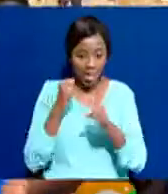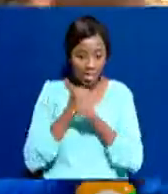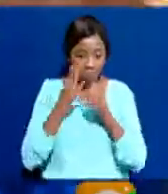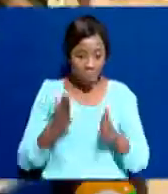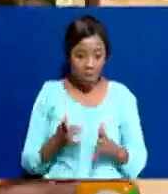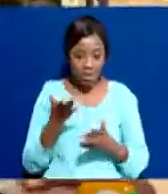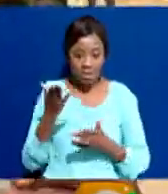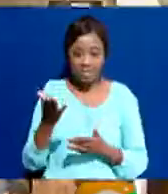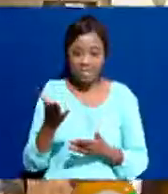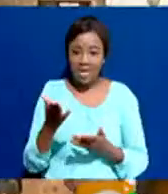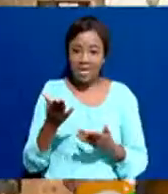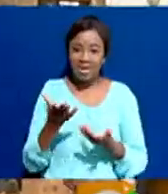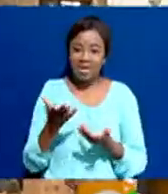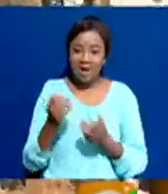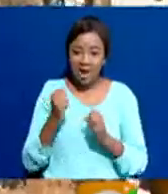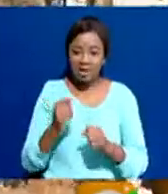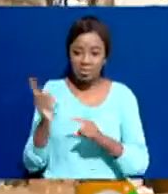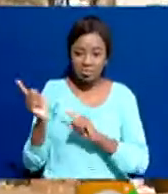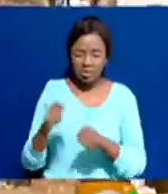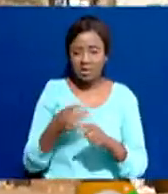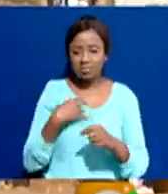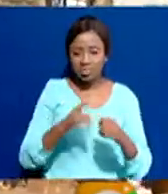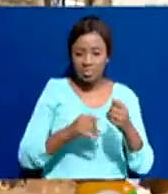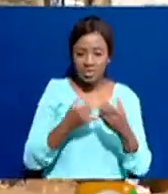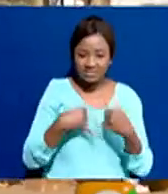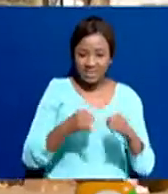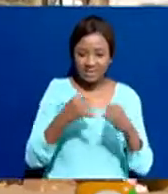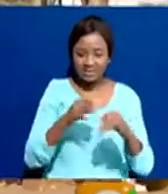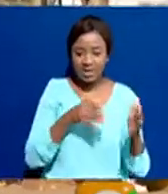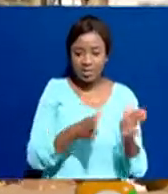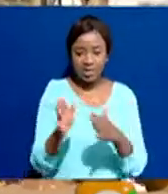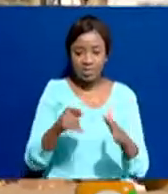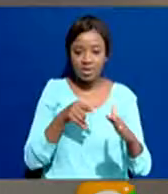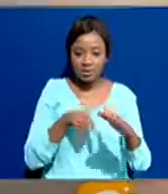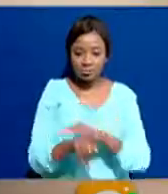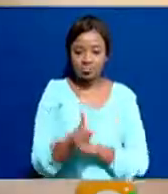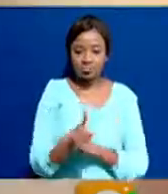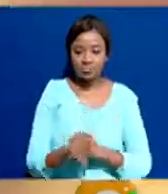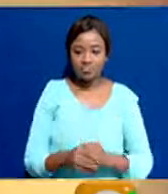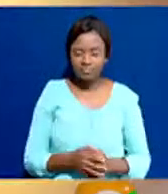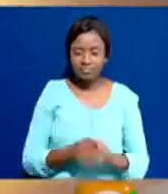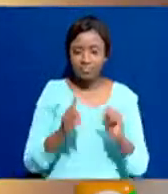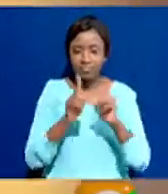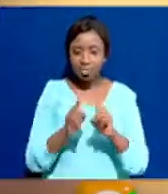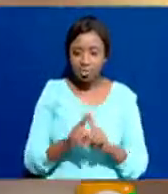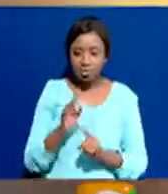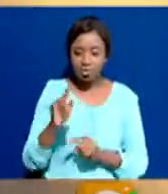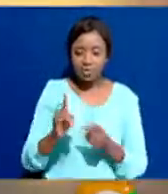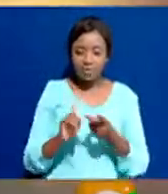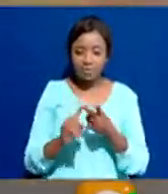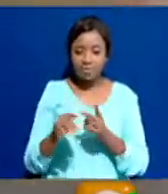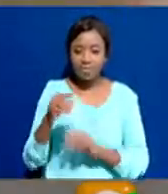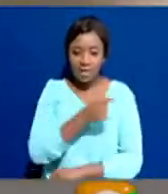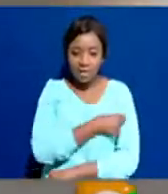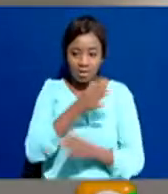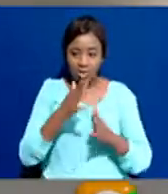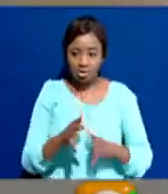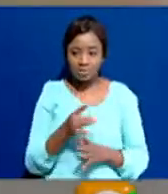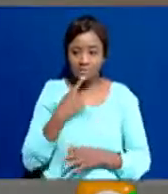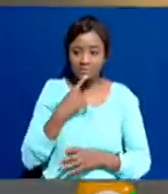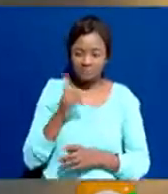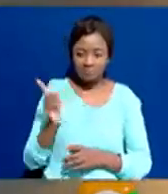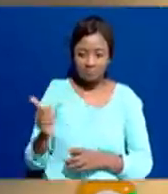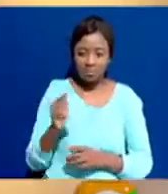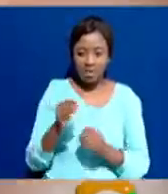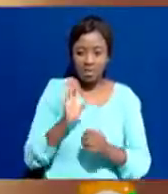ile kifuli ndio tupate kuingia. According to the Nairobi CEC for Health, Dr. Anastasia Nyalita, the woman was attended to